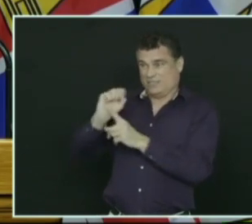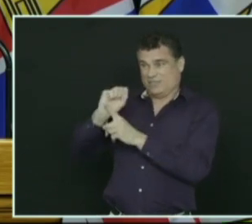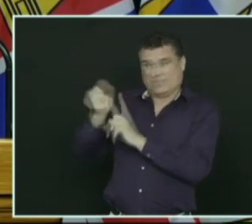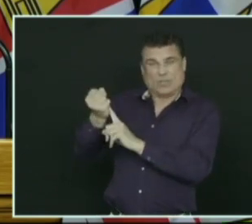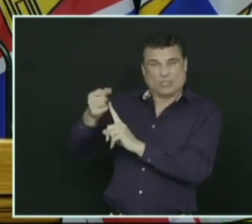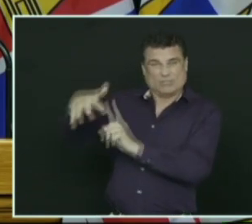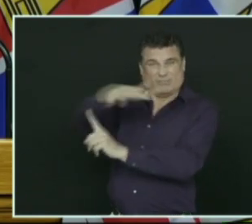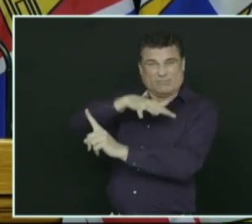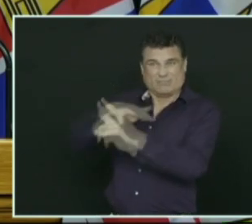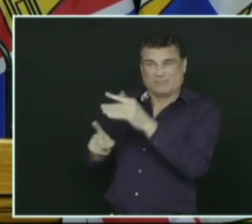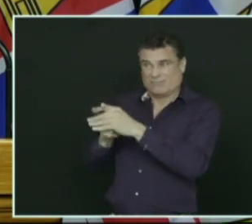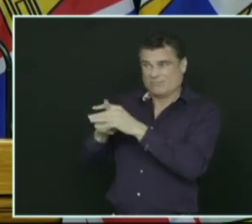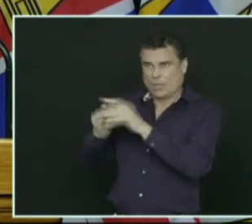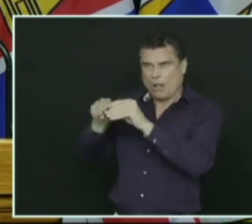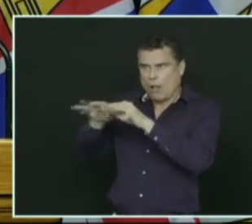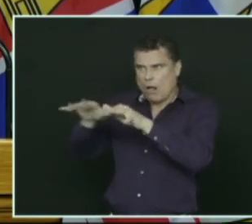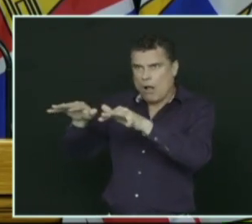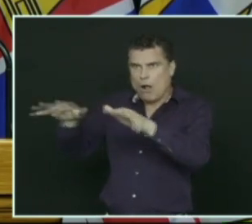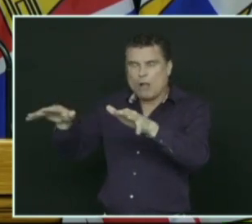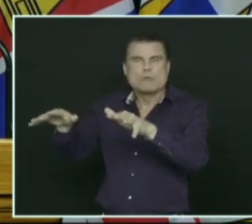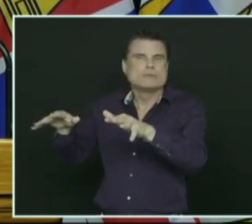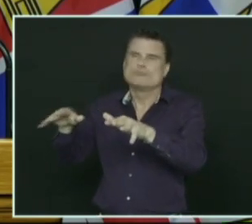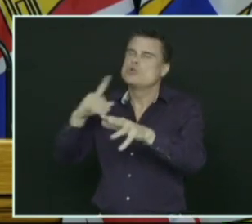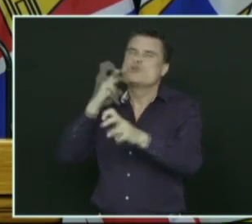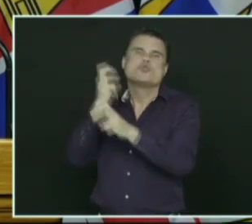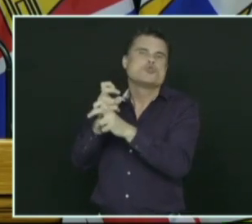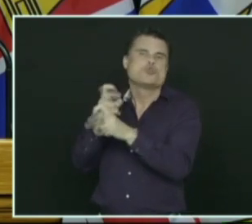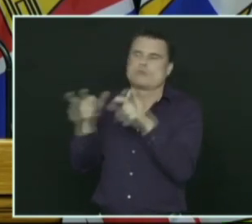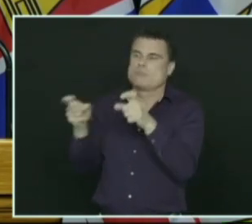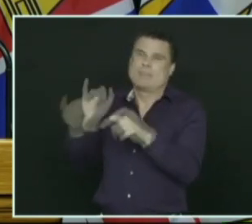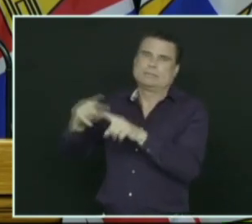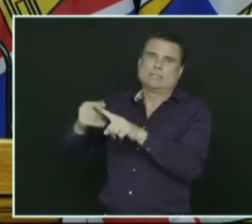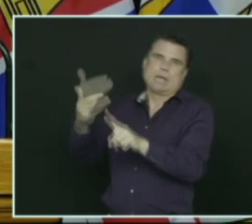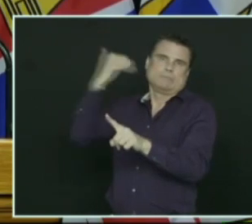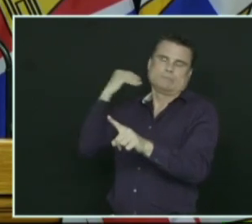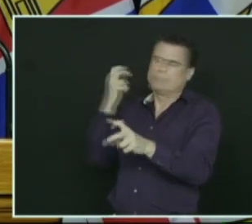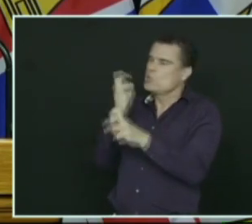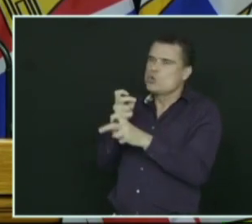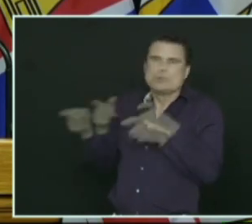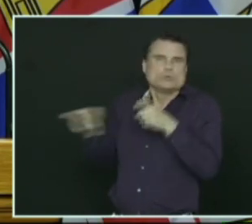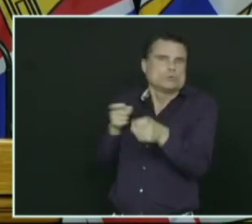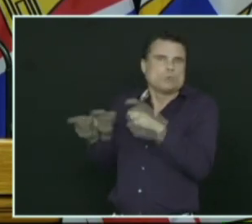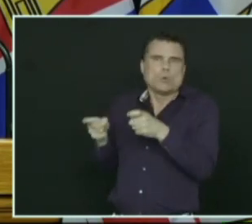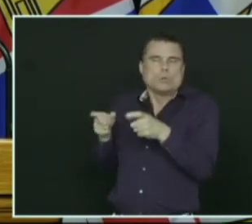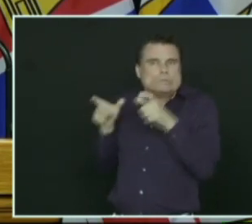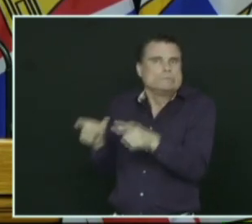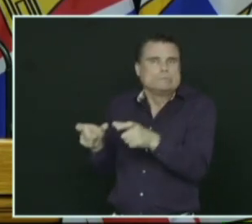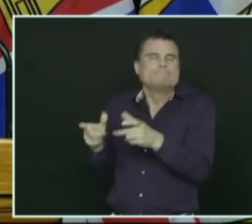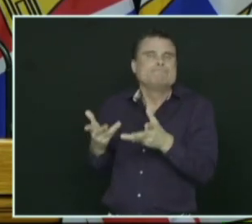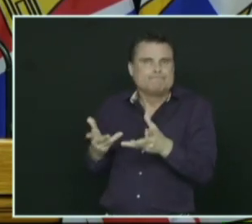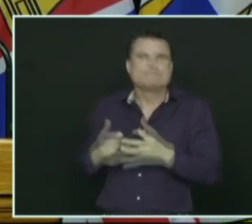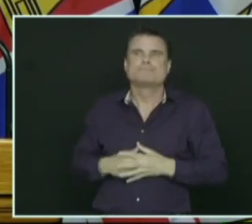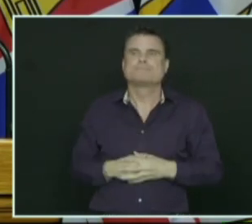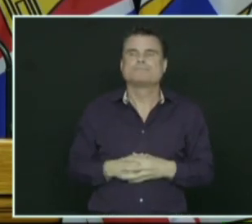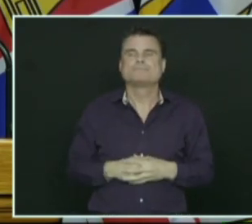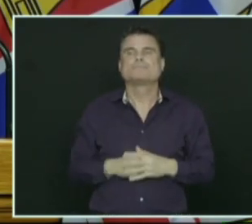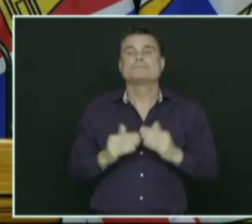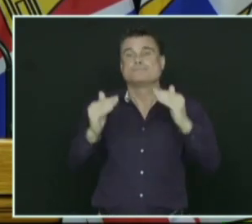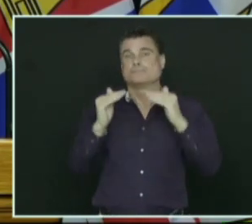than closing down beaches, I think we need to ensure that people are aware of the rules. We need to step up some of